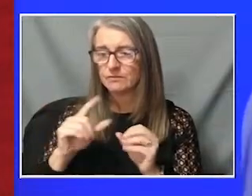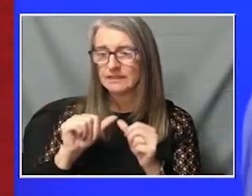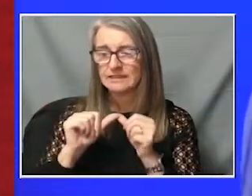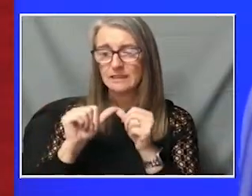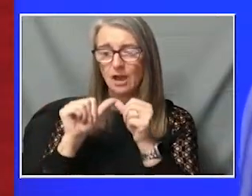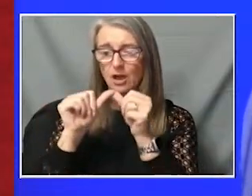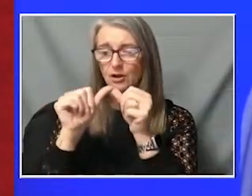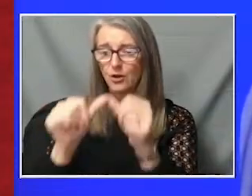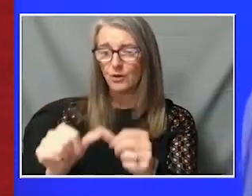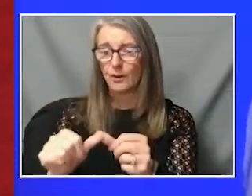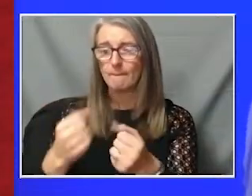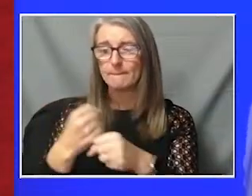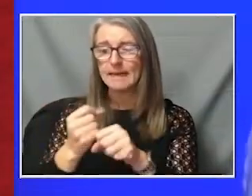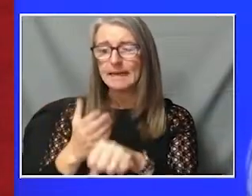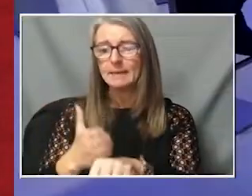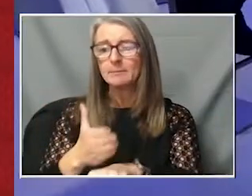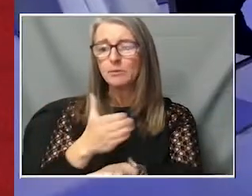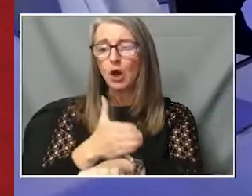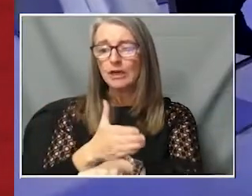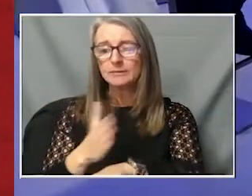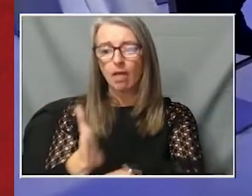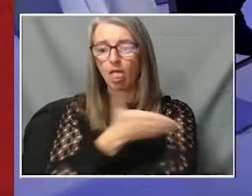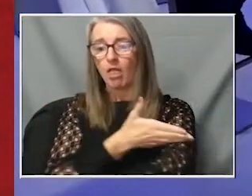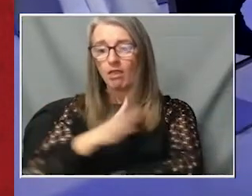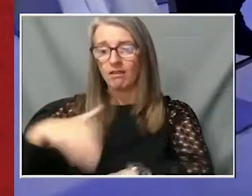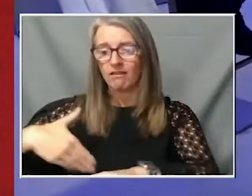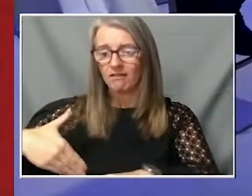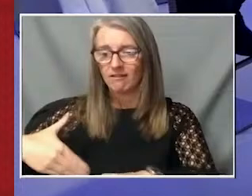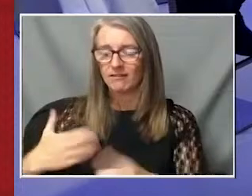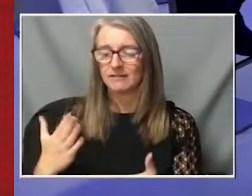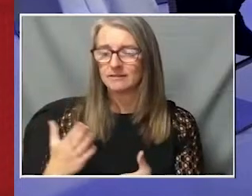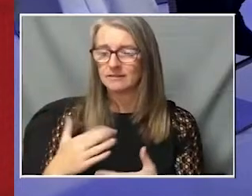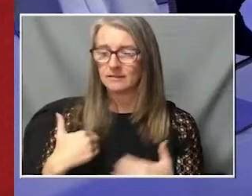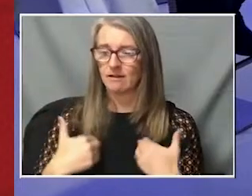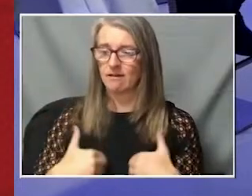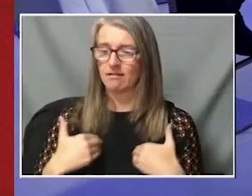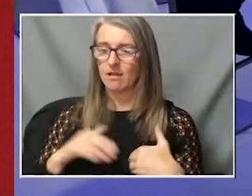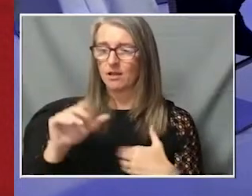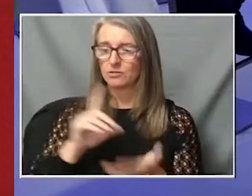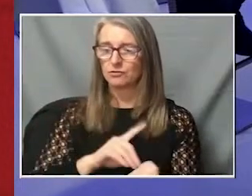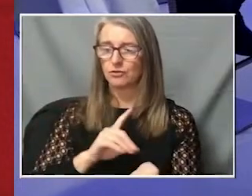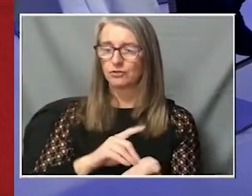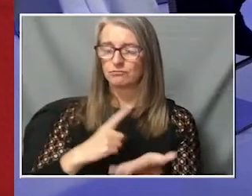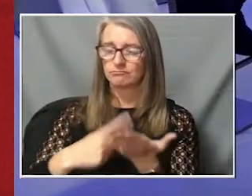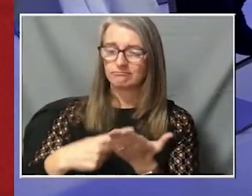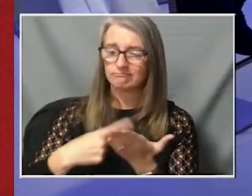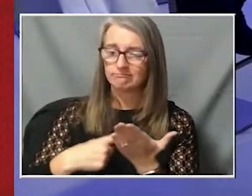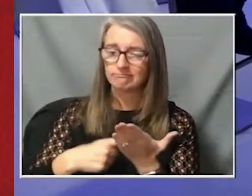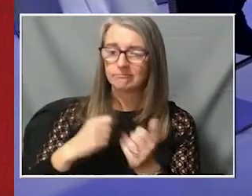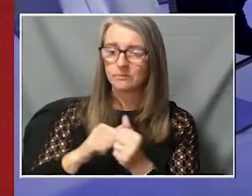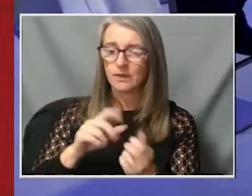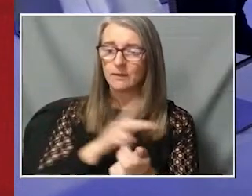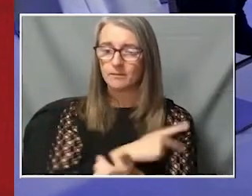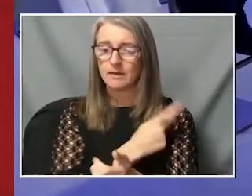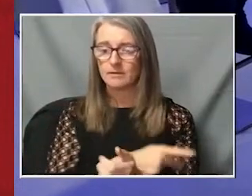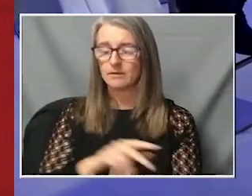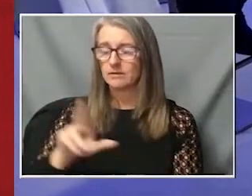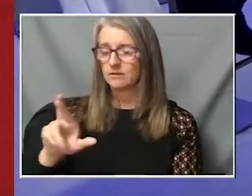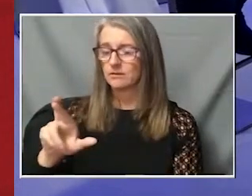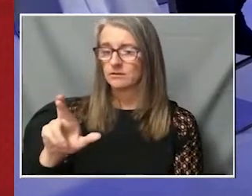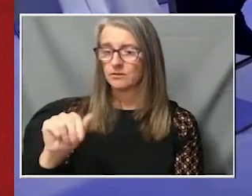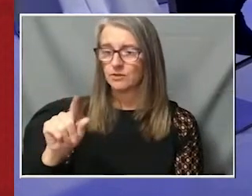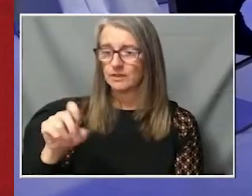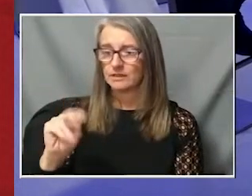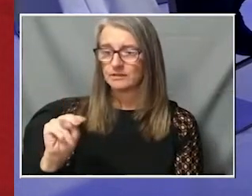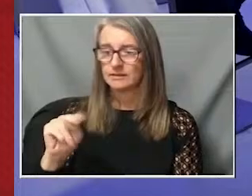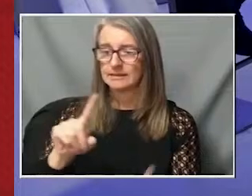We're making progress. We're not there yet. As lung doctors, do you talk to patients and, well, anyone who will listen about radon tests and testing their